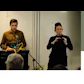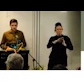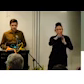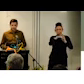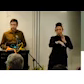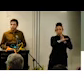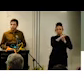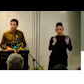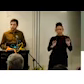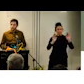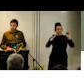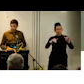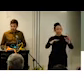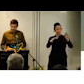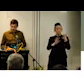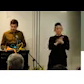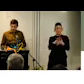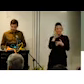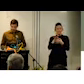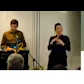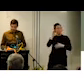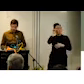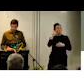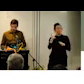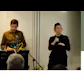been shown to be related to memory performance in many studies.